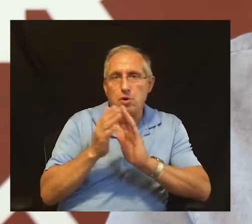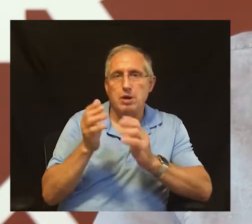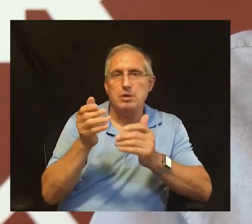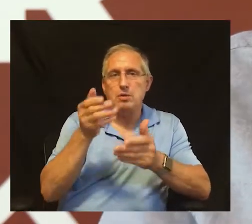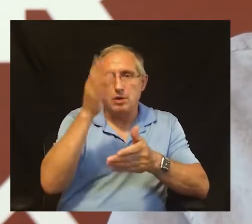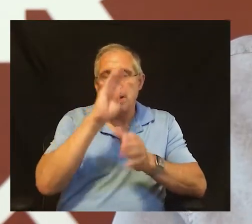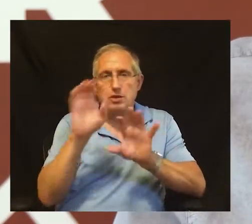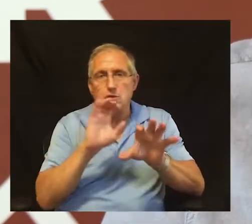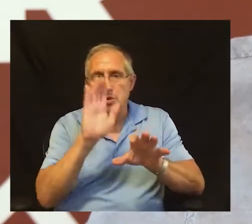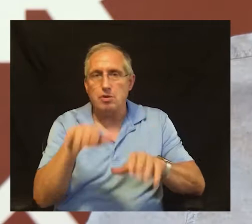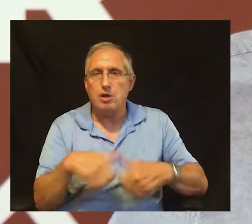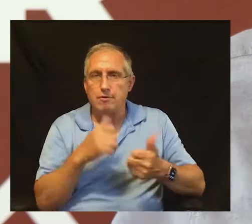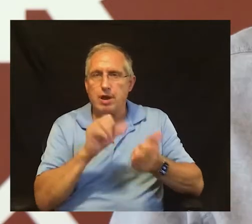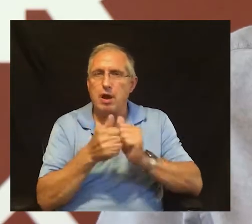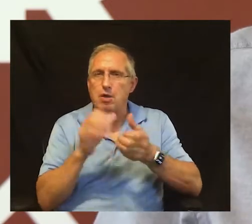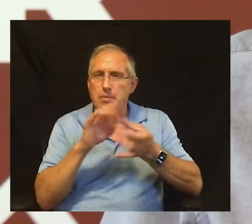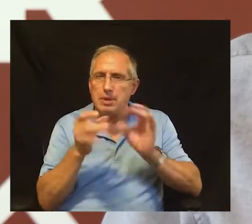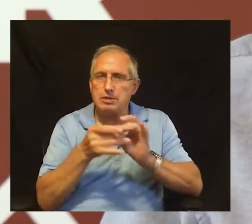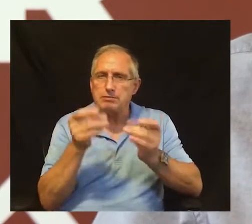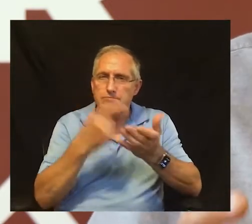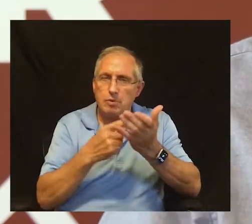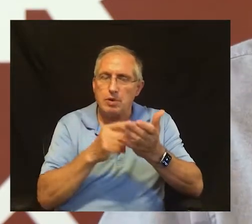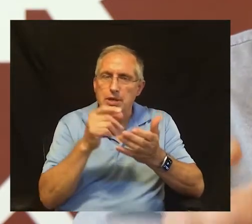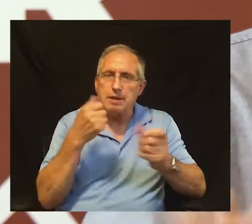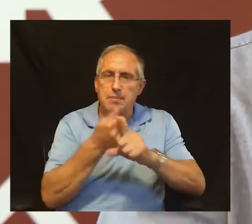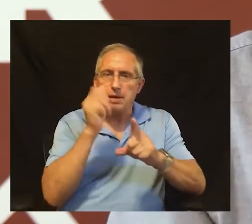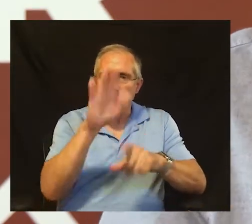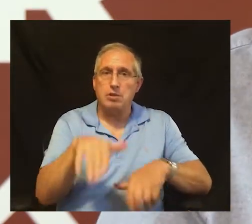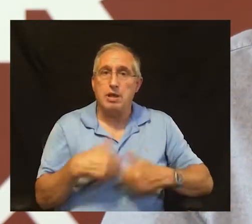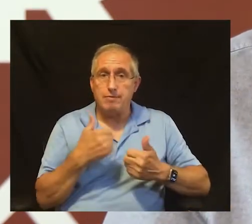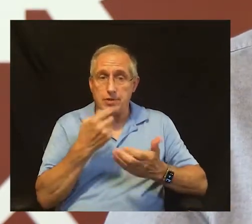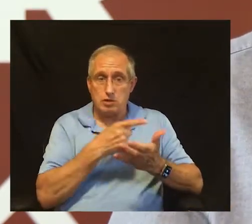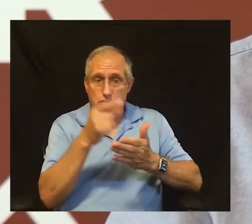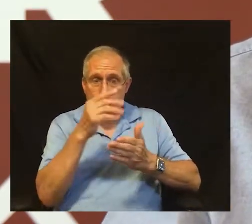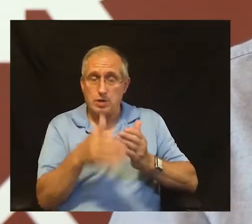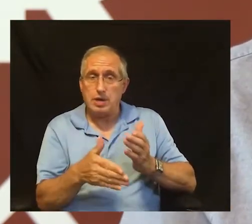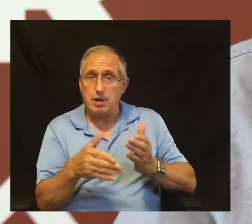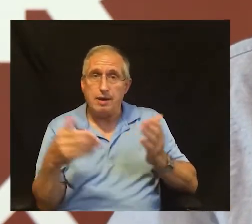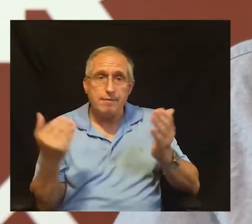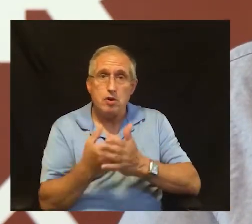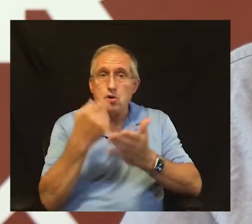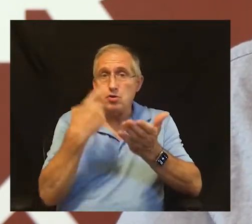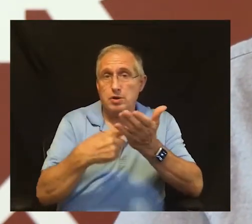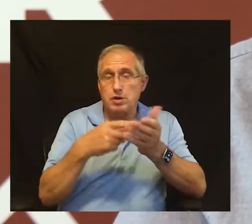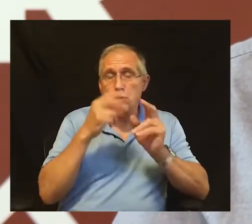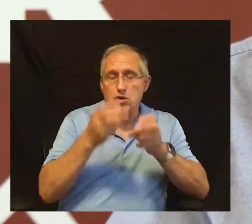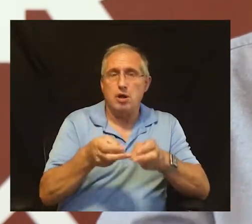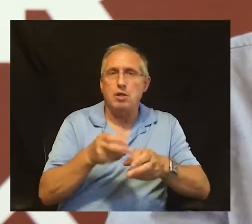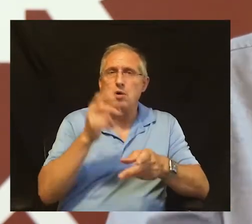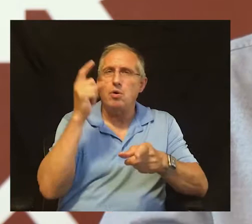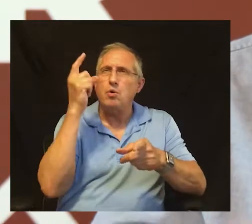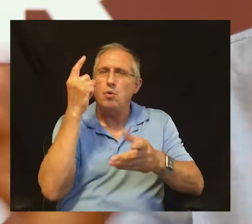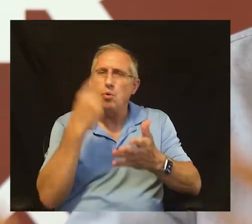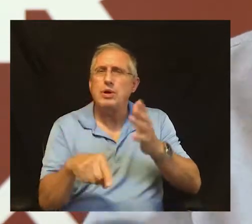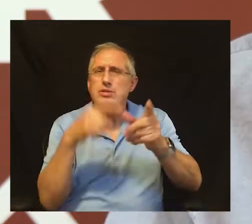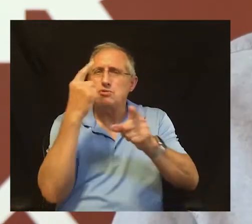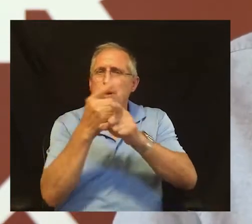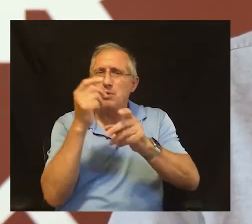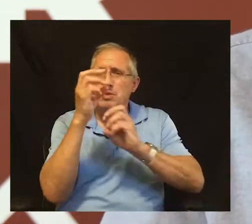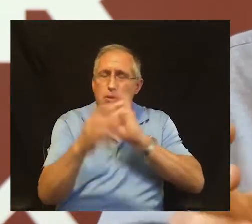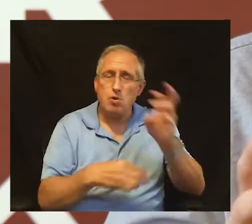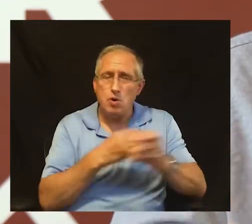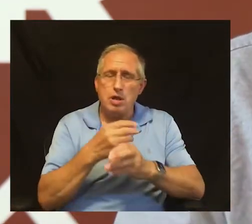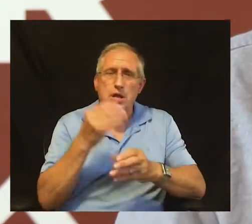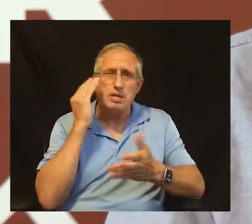God's doing in your life, or even how the message is affecting and impacting your life. This weekend, we roll into a brand new series called What's Right with the